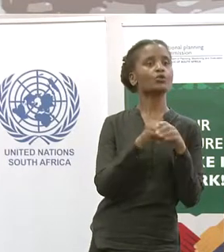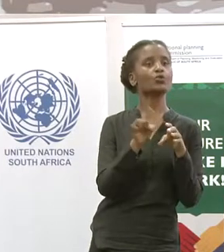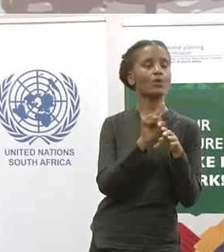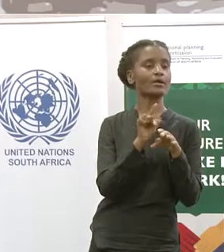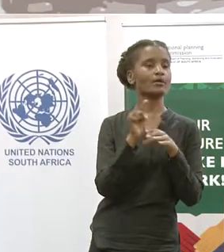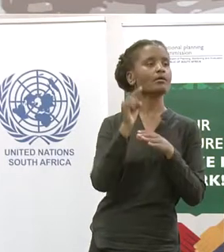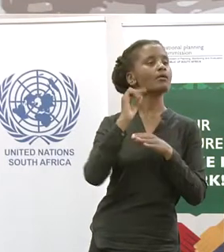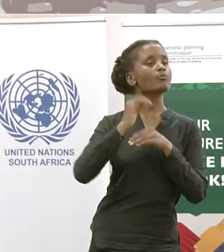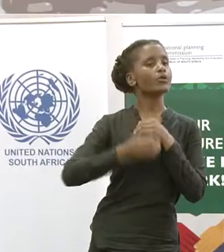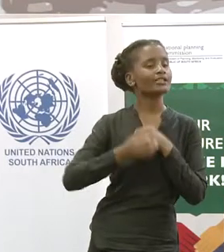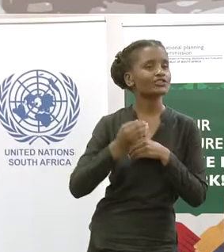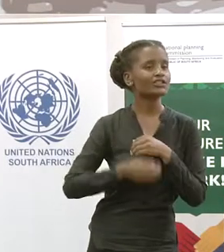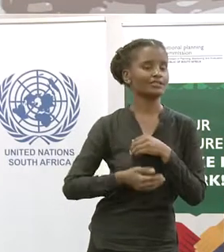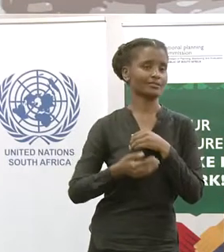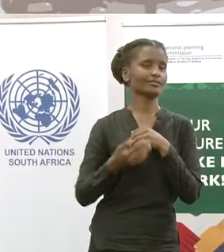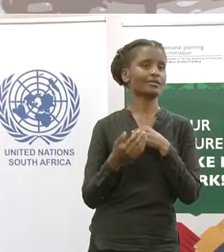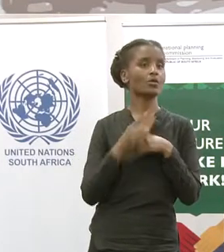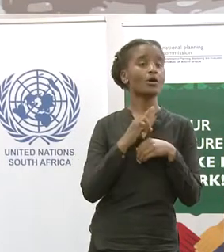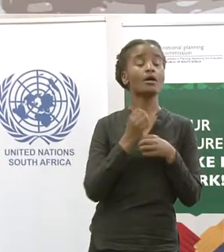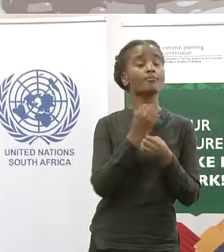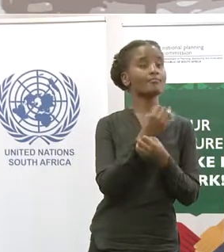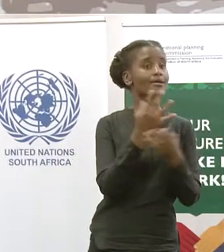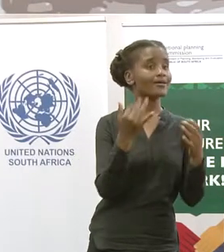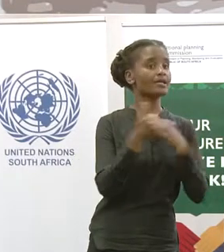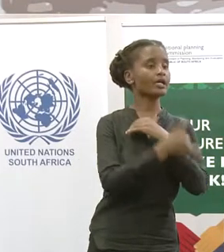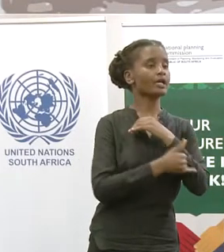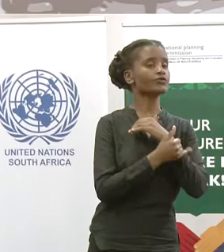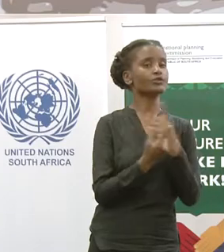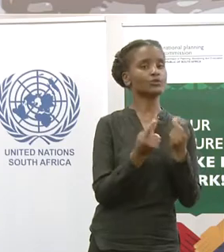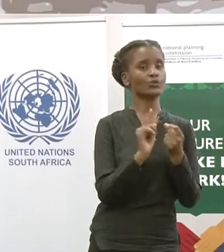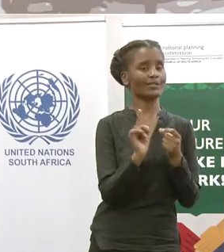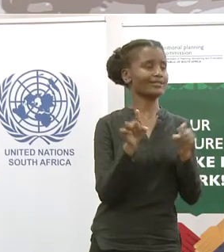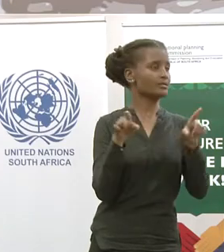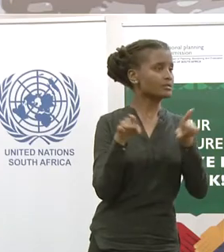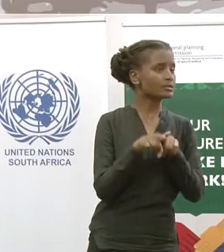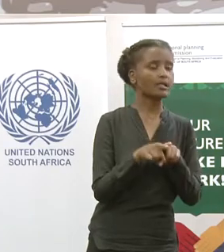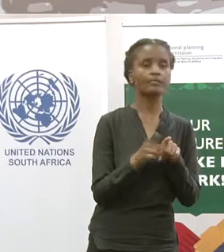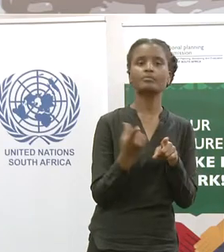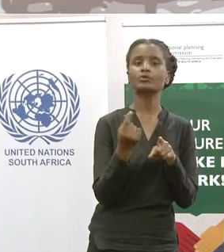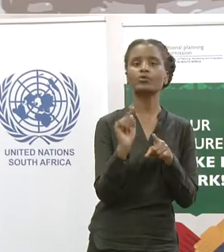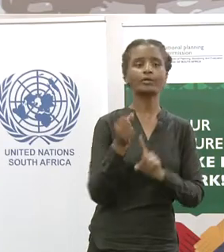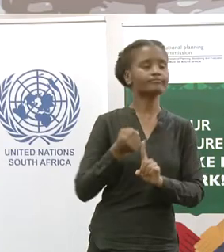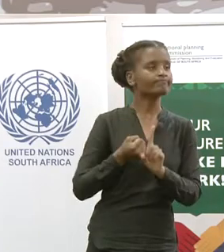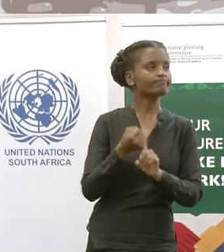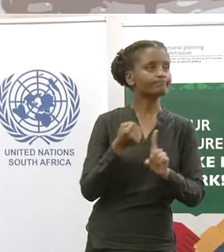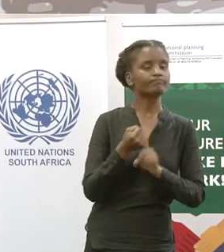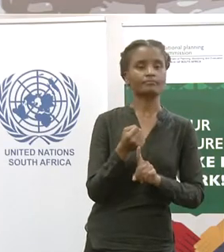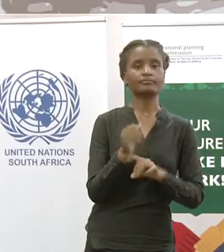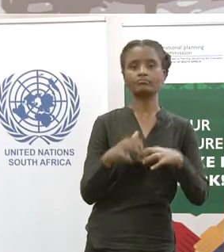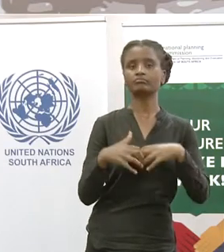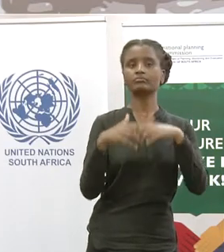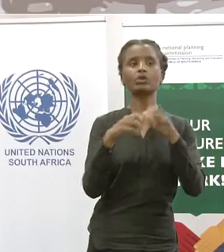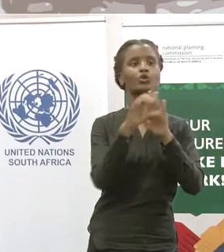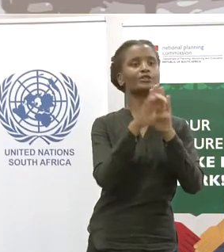discrimination. Many other countries have also embarked on this historic reforms about their constitution and